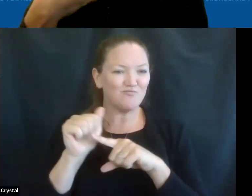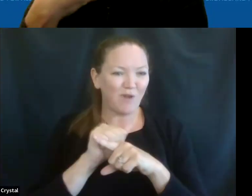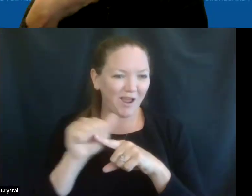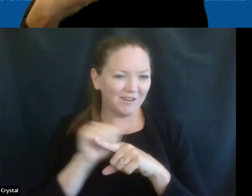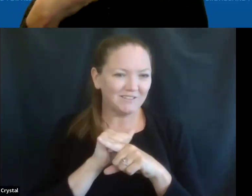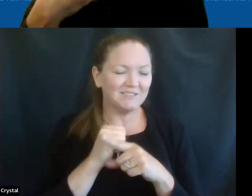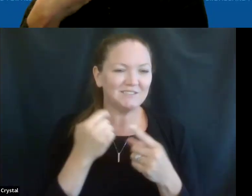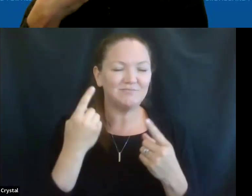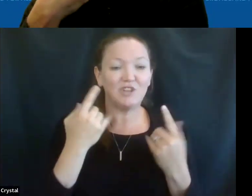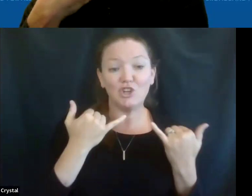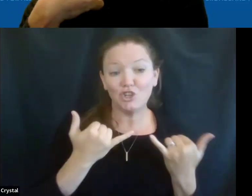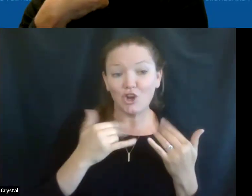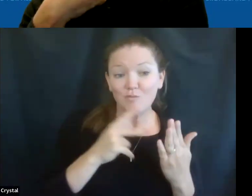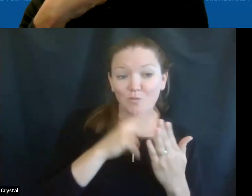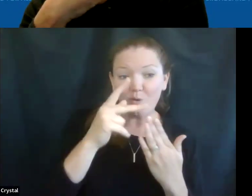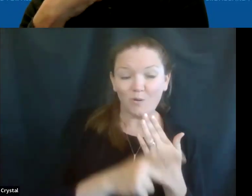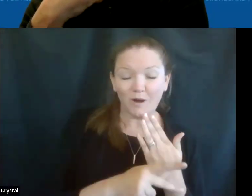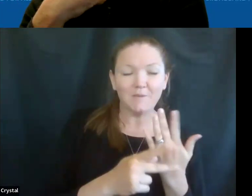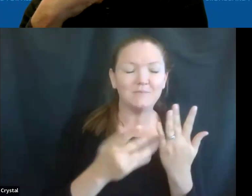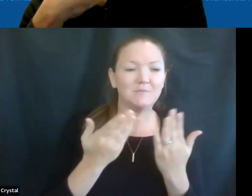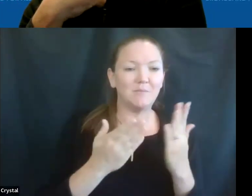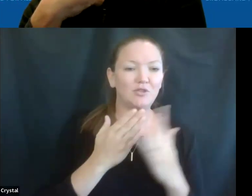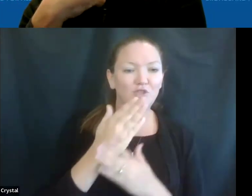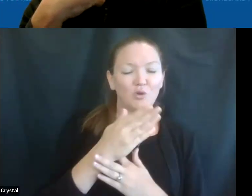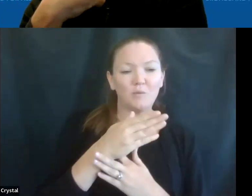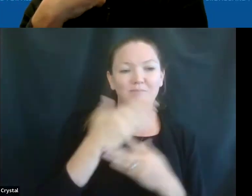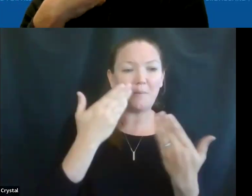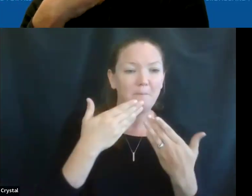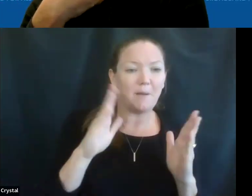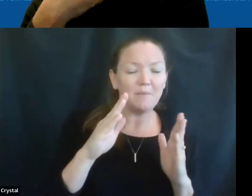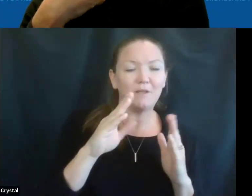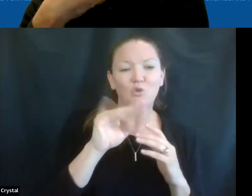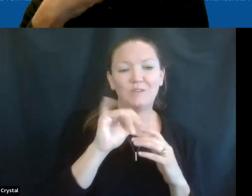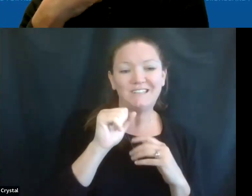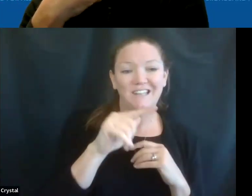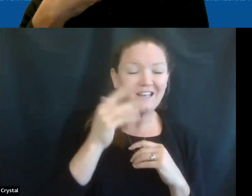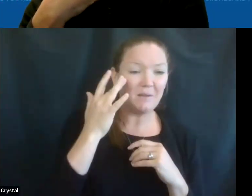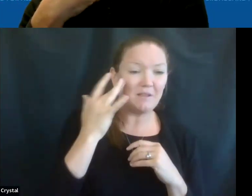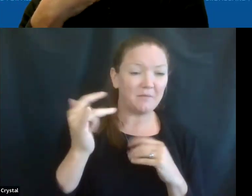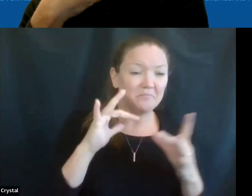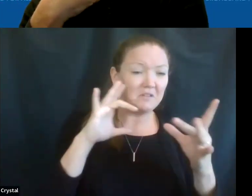current programs, whether it's through the Public Utilities California Connected program or